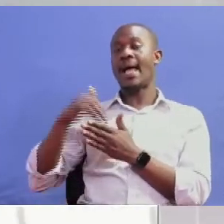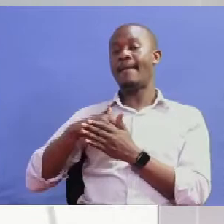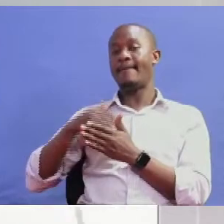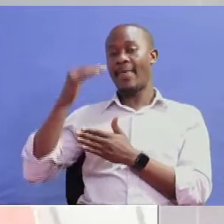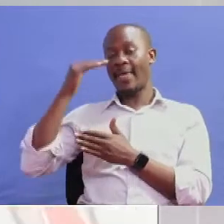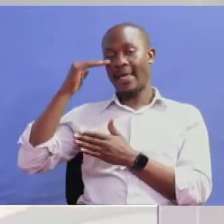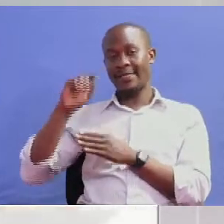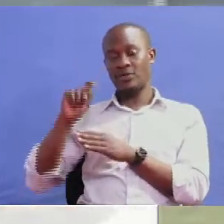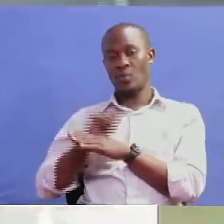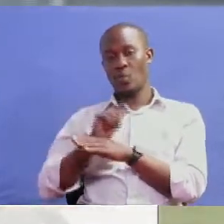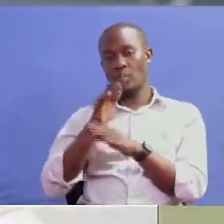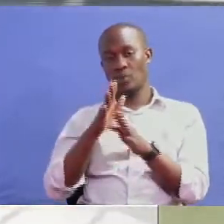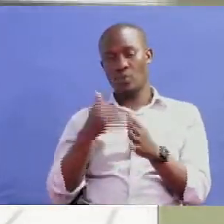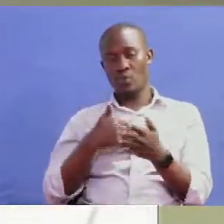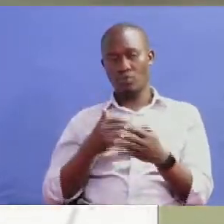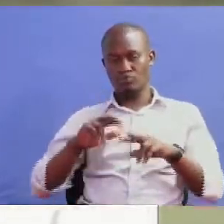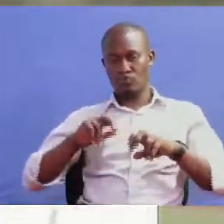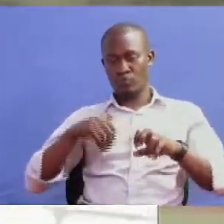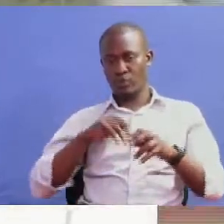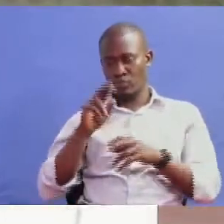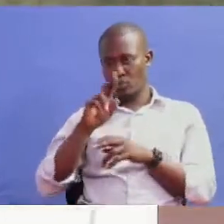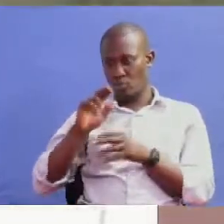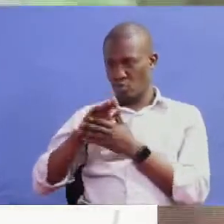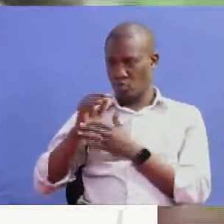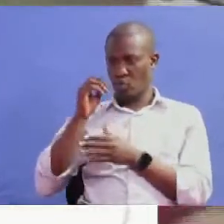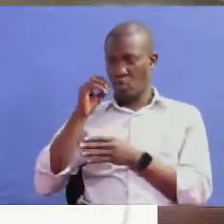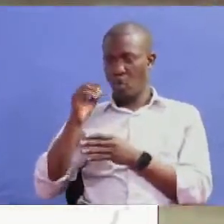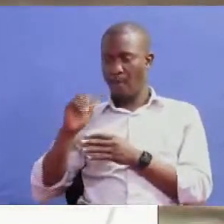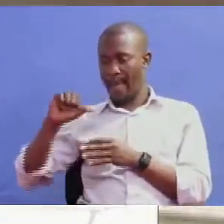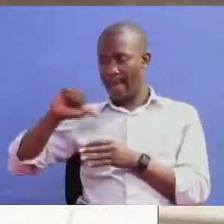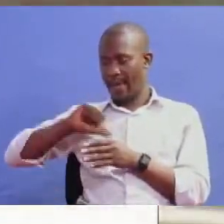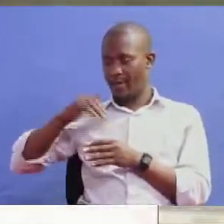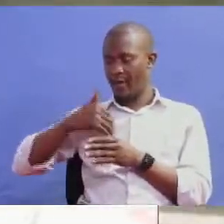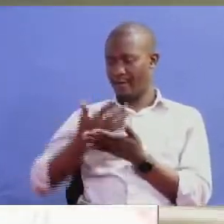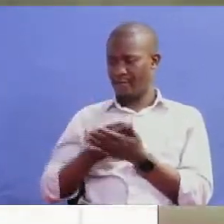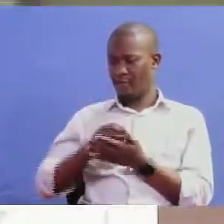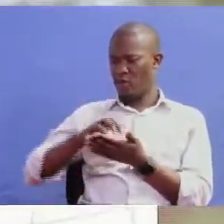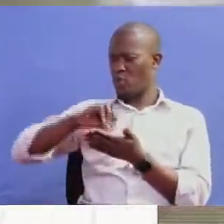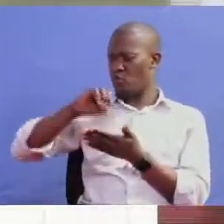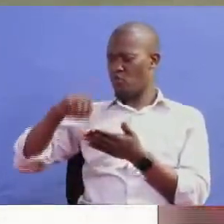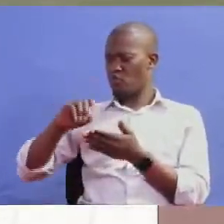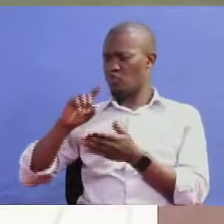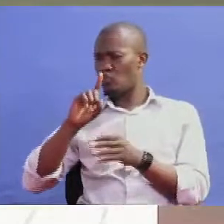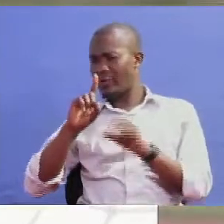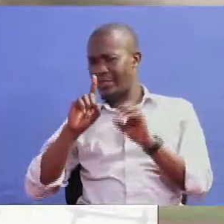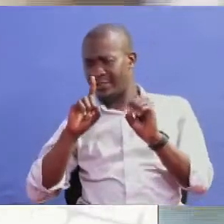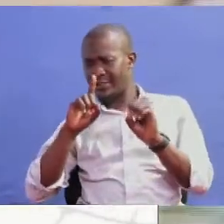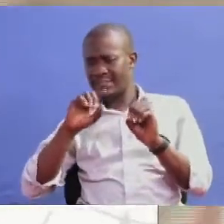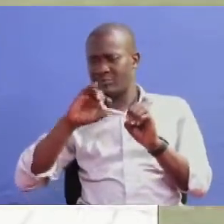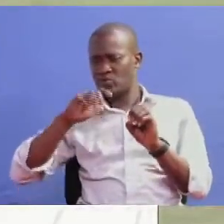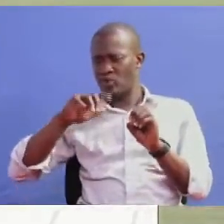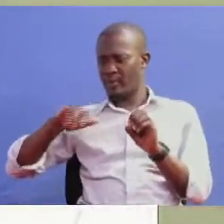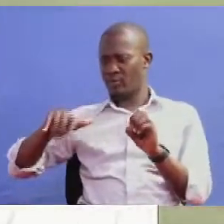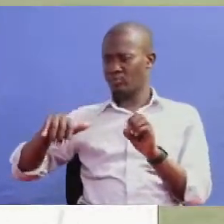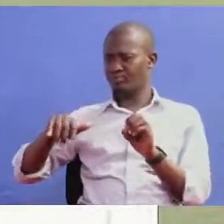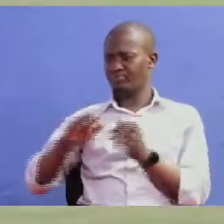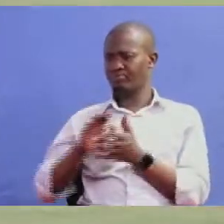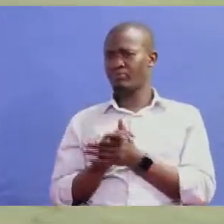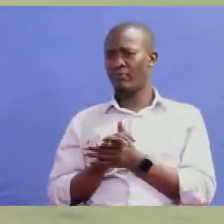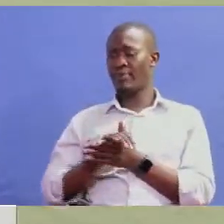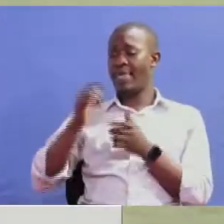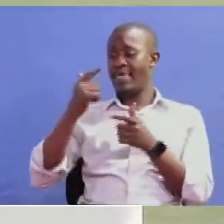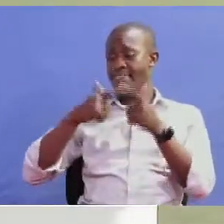Bildine Odemba, will seek to use home advantage after they lost 1-0 to Cameroon in Yaoundé last week. The winner of